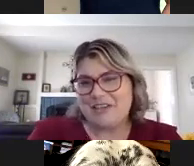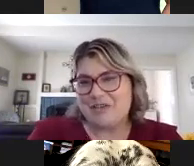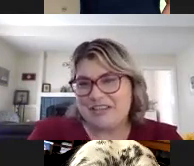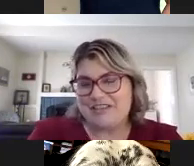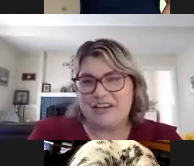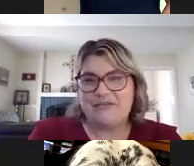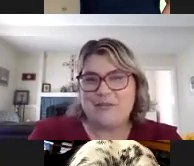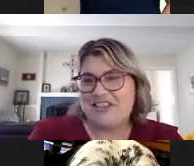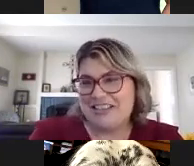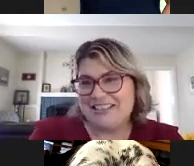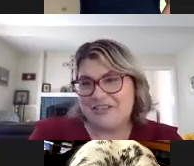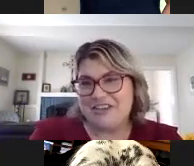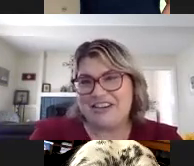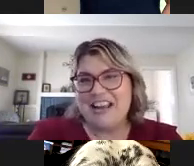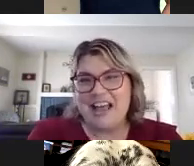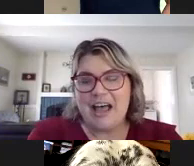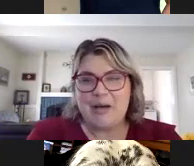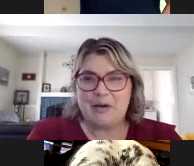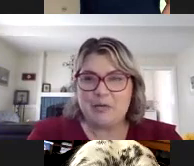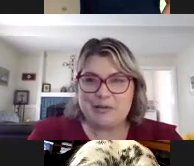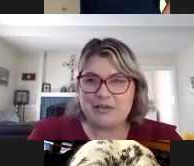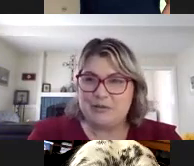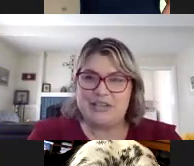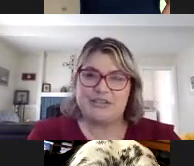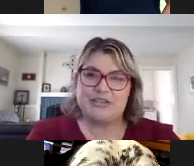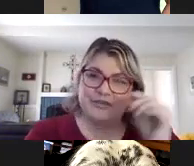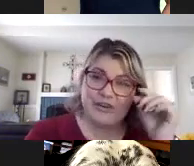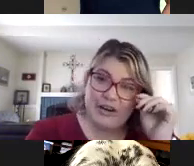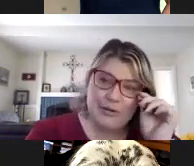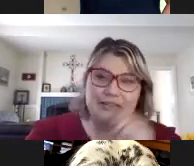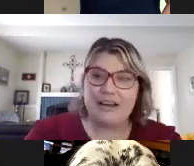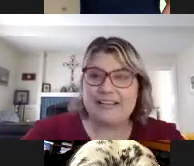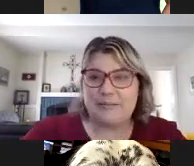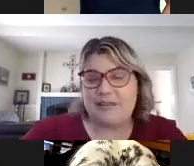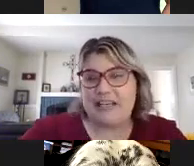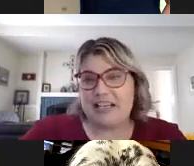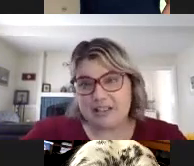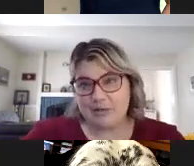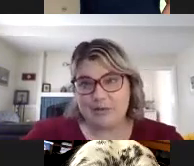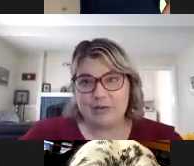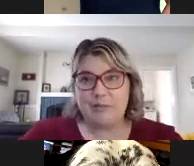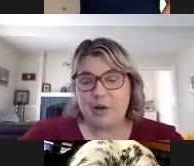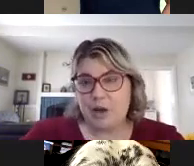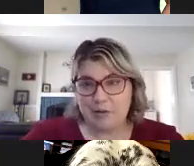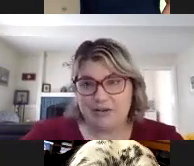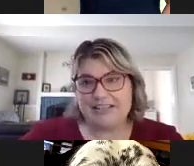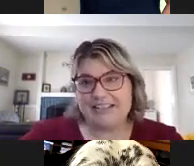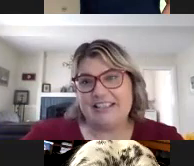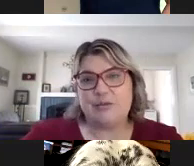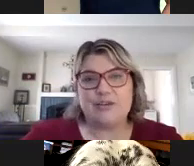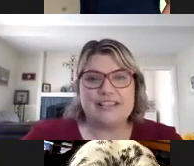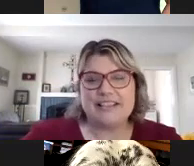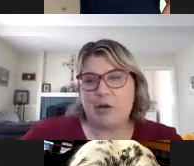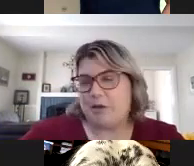some resources for information for your own personal research, for how you can find some digestible,